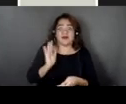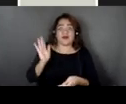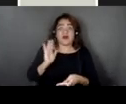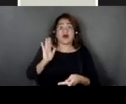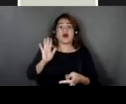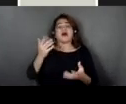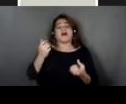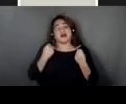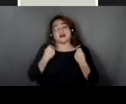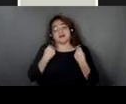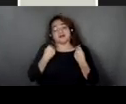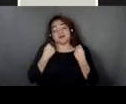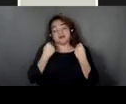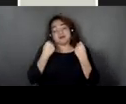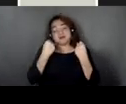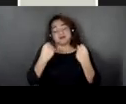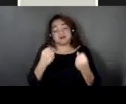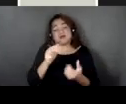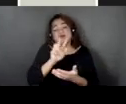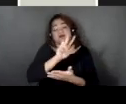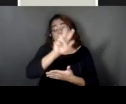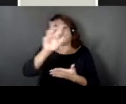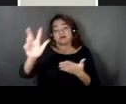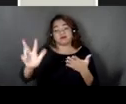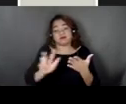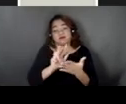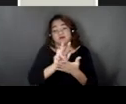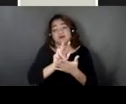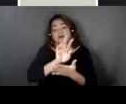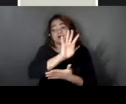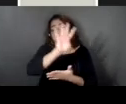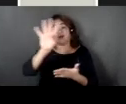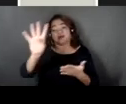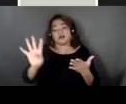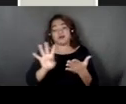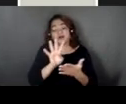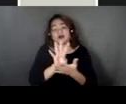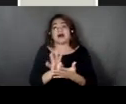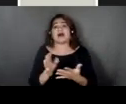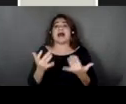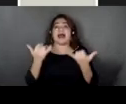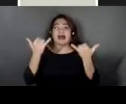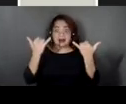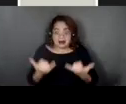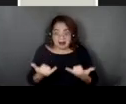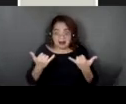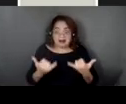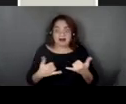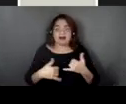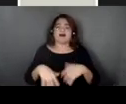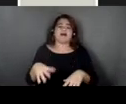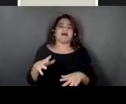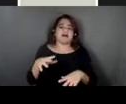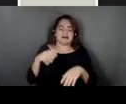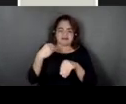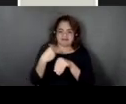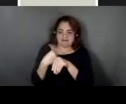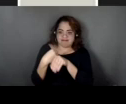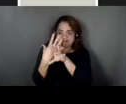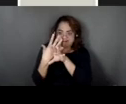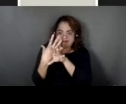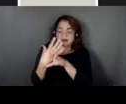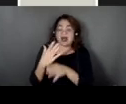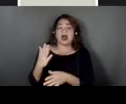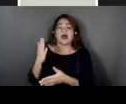or 4 hours to come see me. And now when we can leverage having at least a significant part of that care occur via telemedicine, it's been